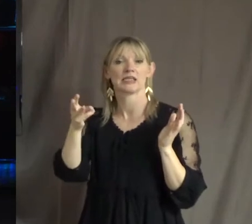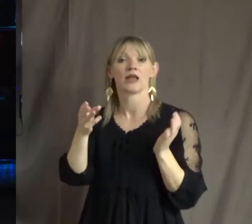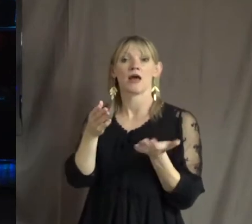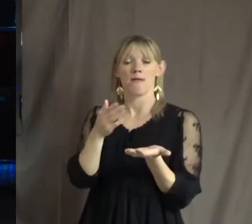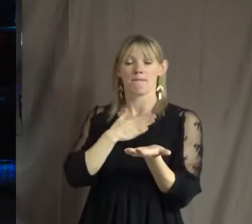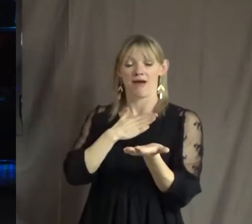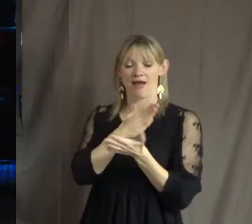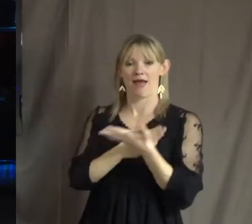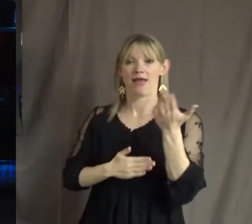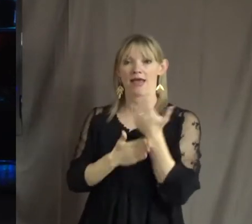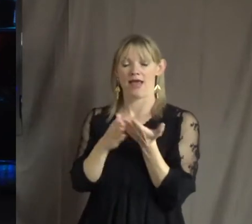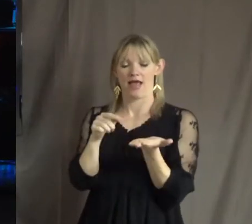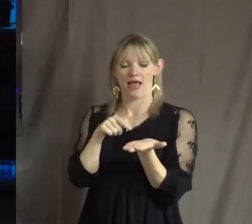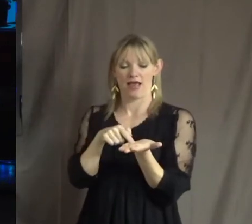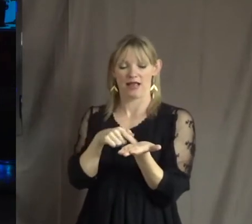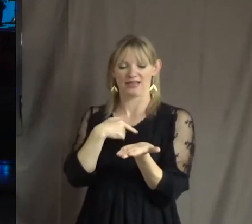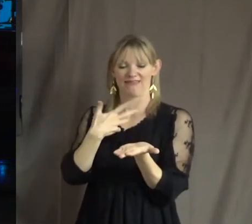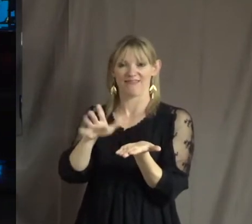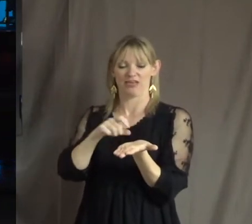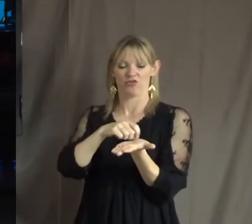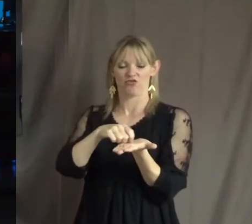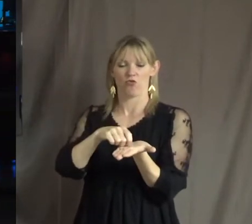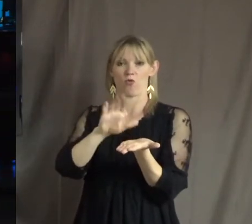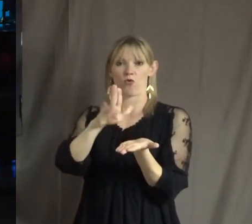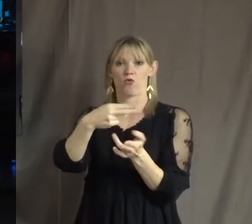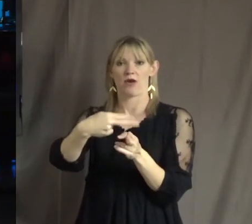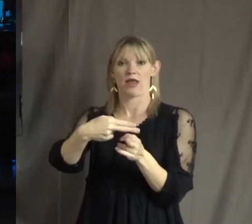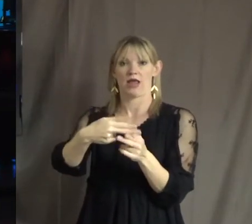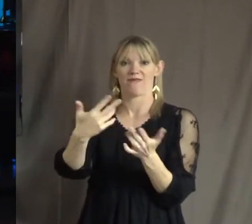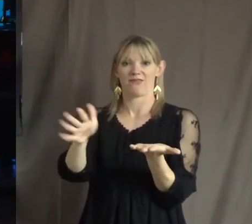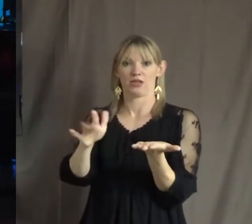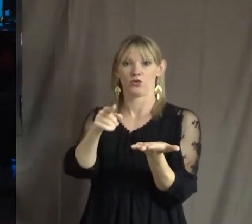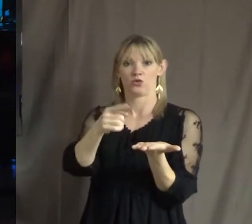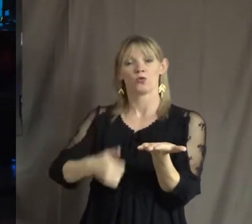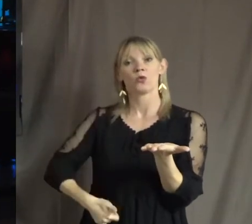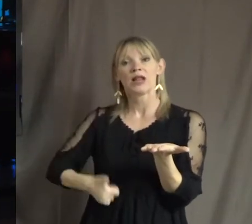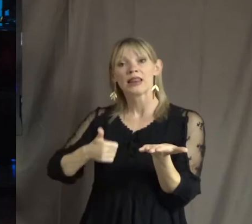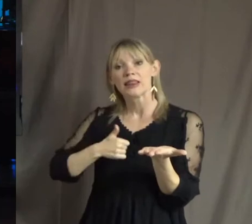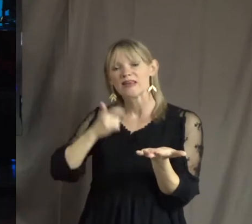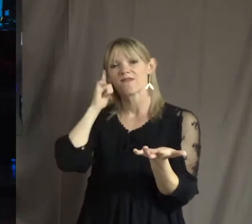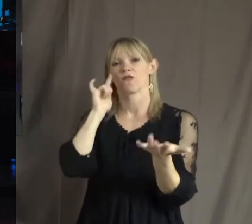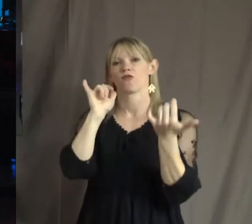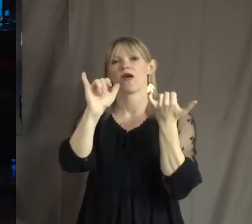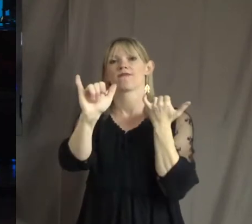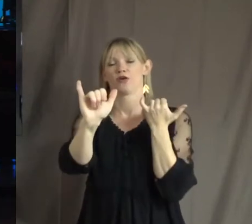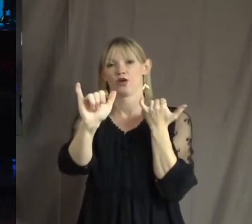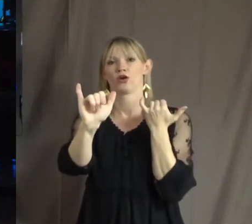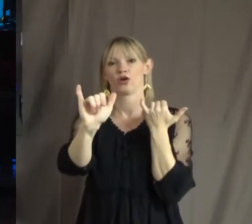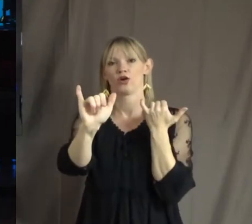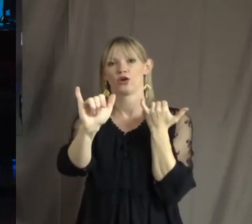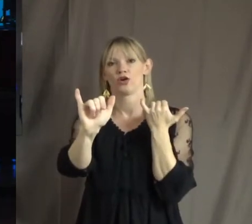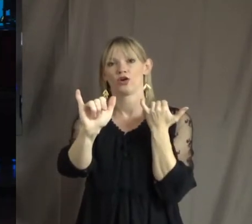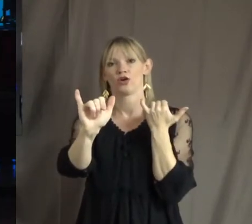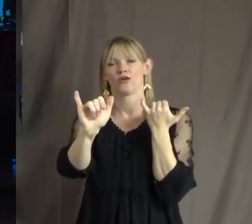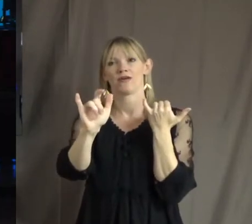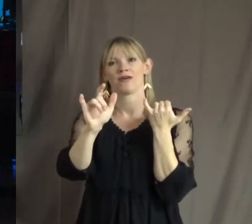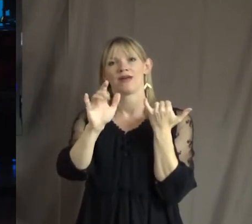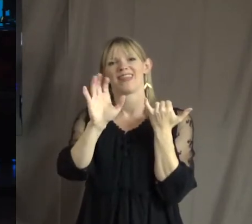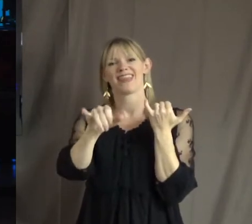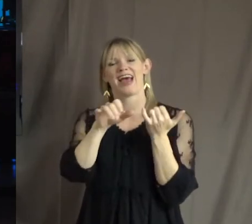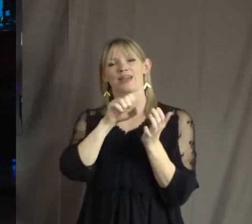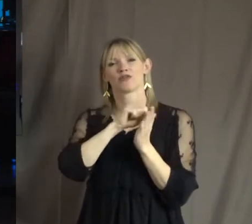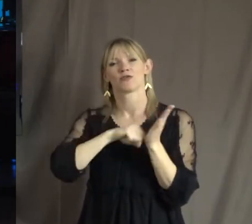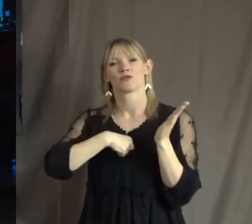of my hands I've written your name. You live forever. I love that